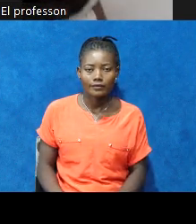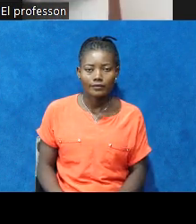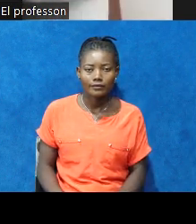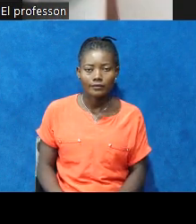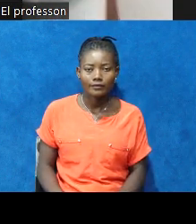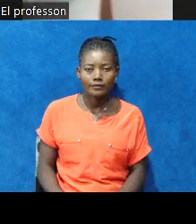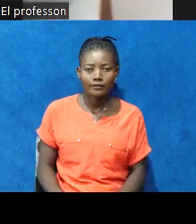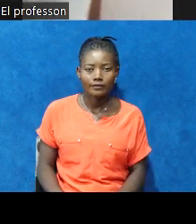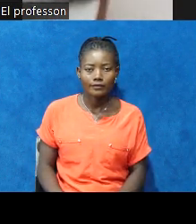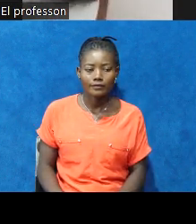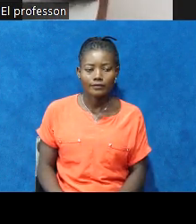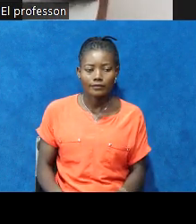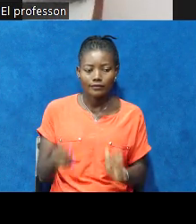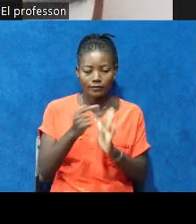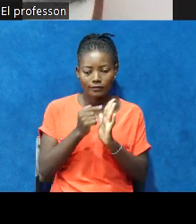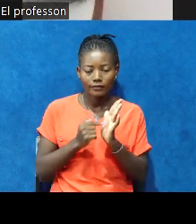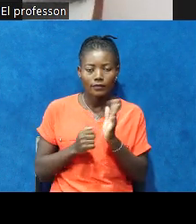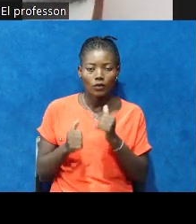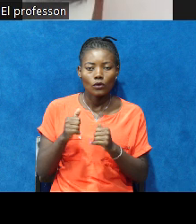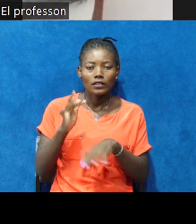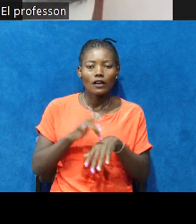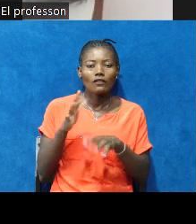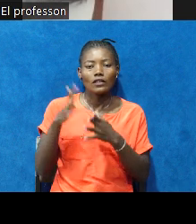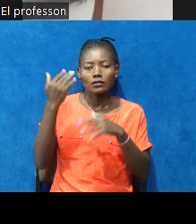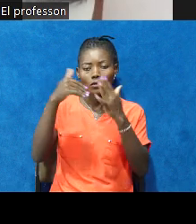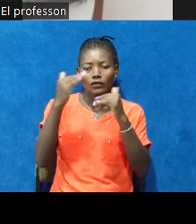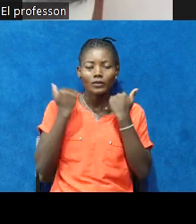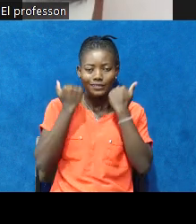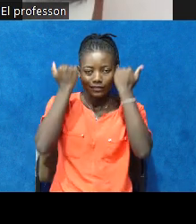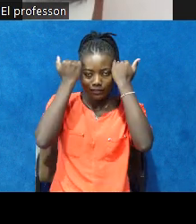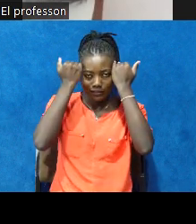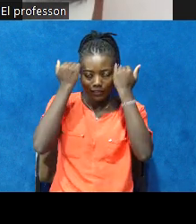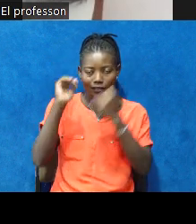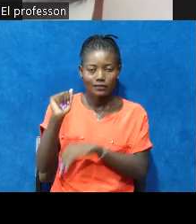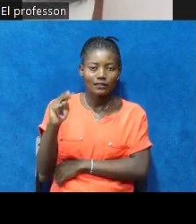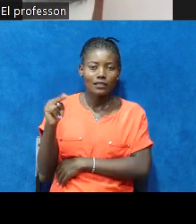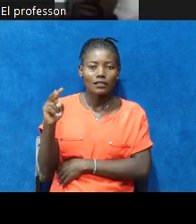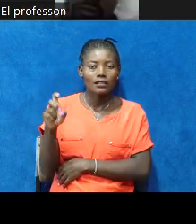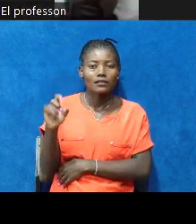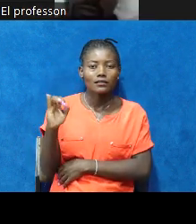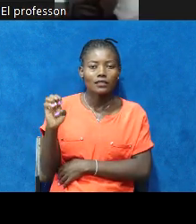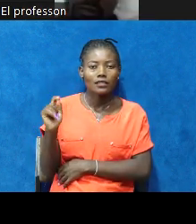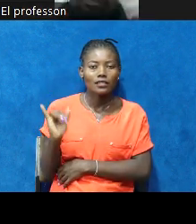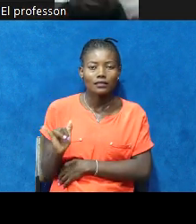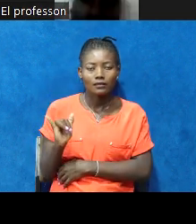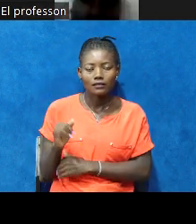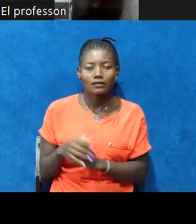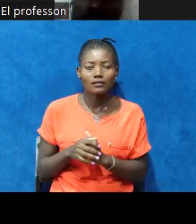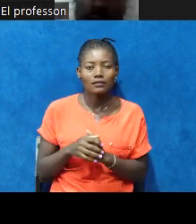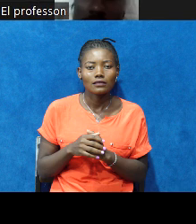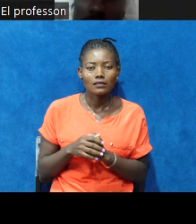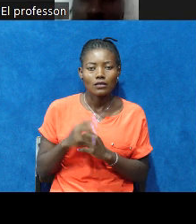So these are factors that affect performance. Stress, anxiety, these are the main factors. Stress,